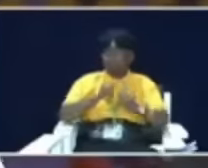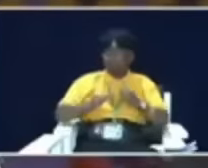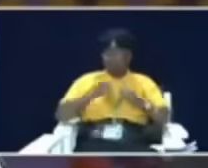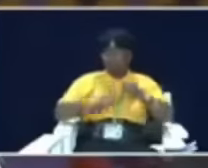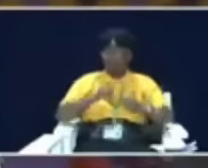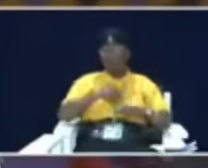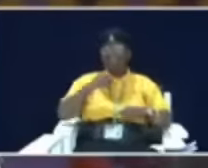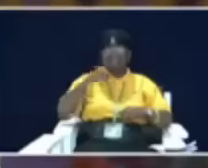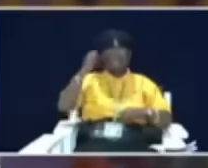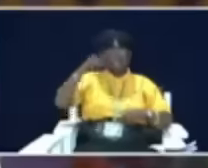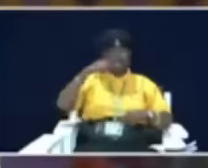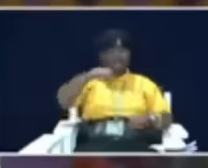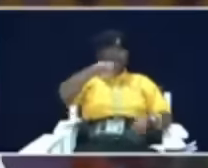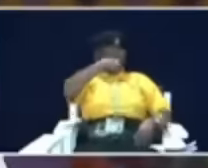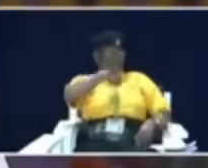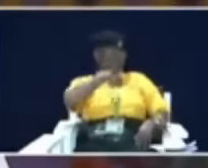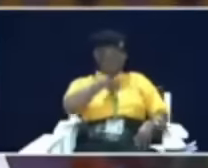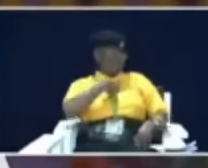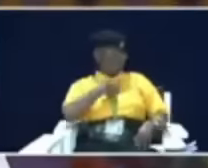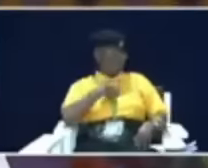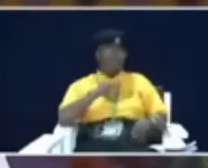General Naaman?